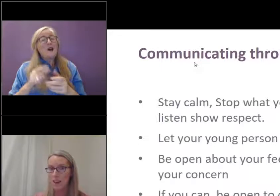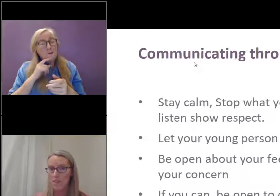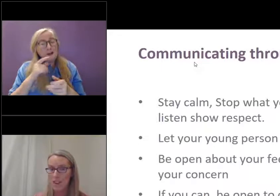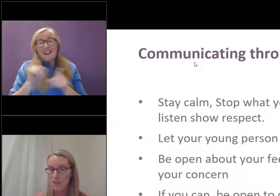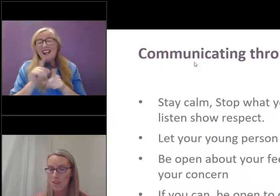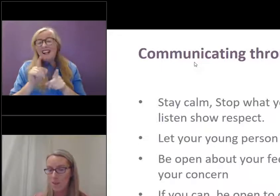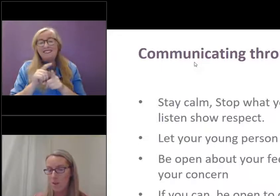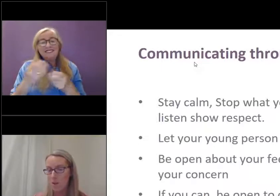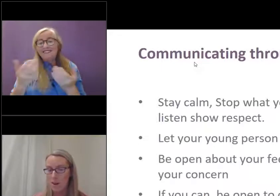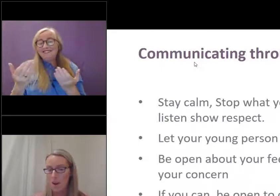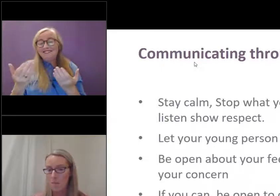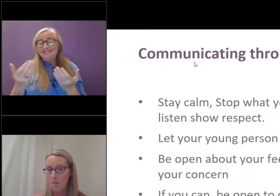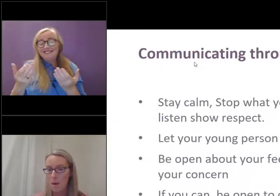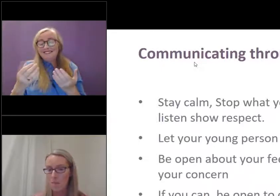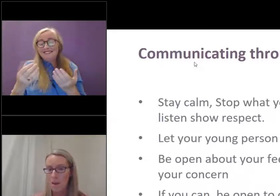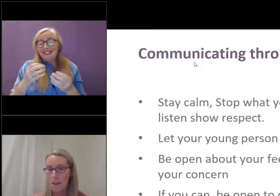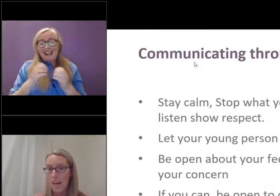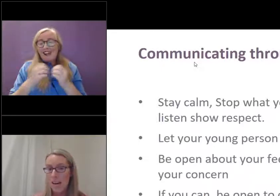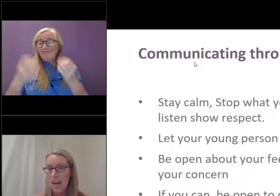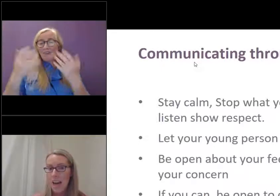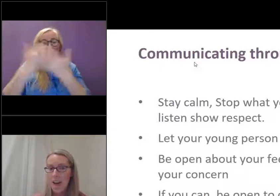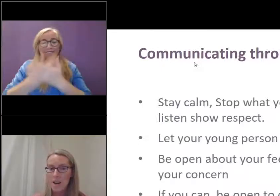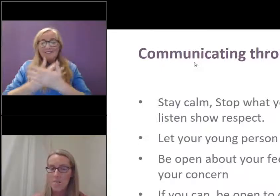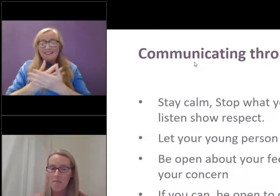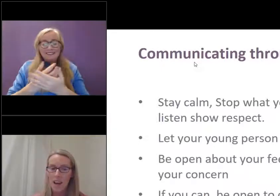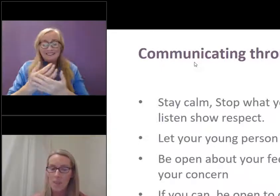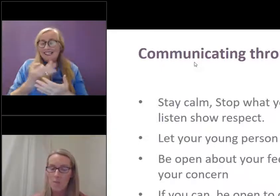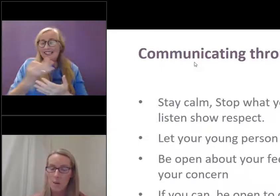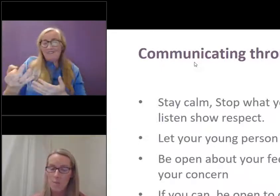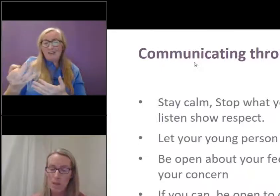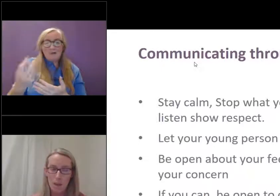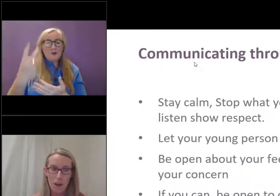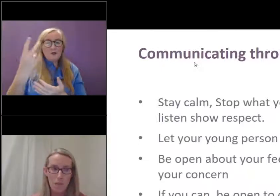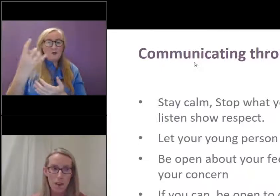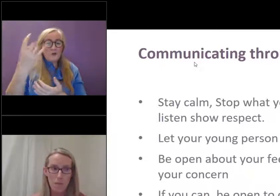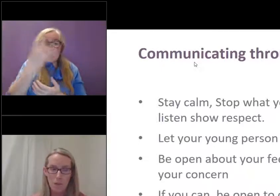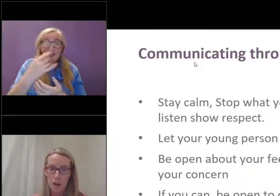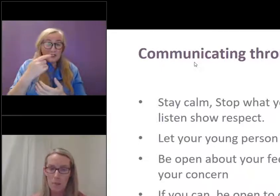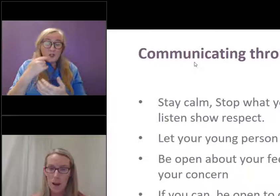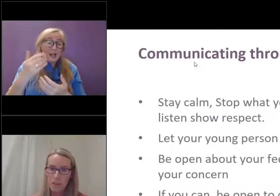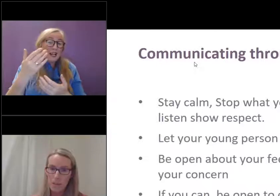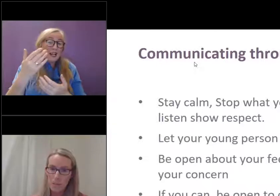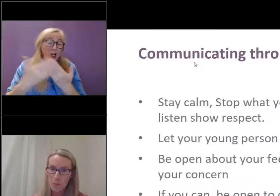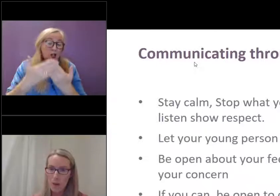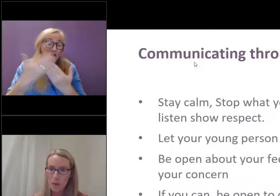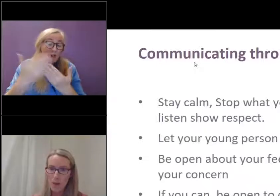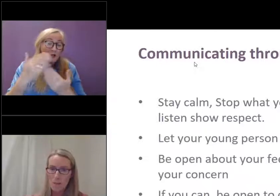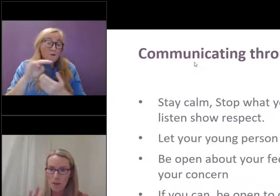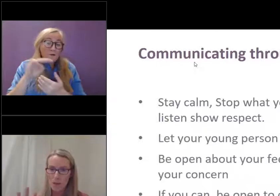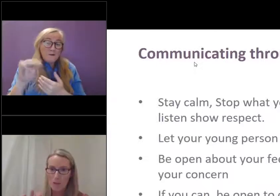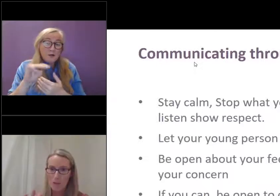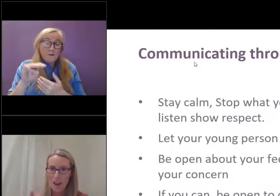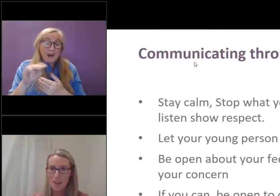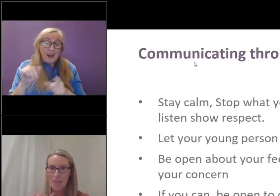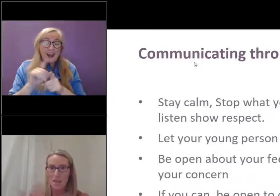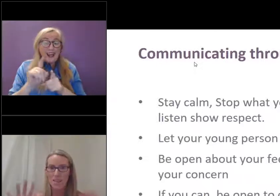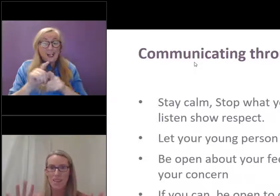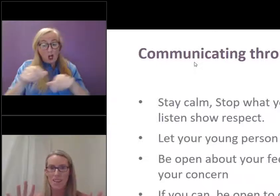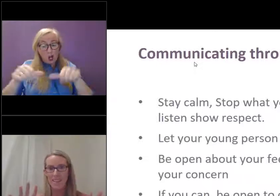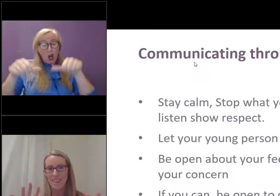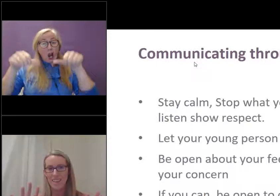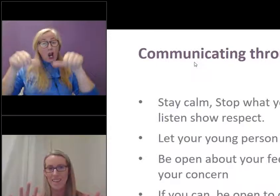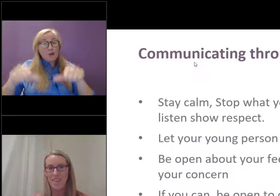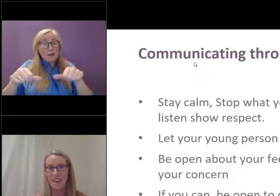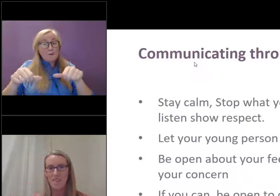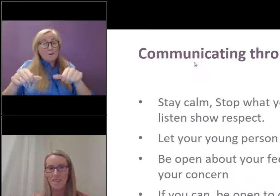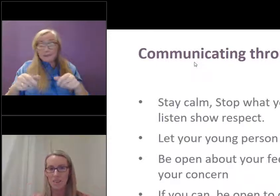you know, every evening, or whatever that might be. And young people don't like me very much when I'm like, put up the agreement up on the fridge so